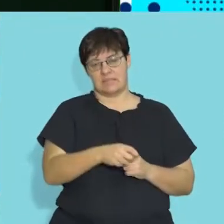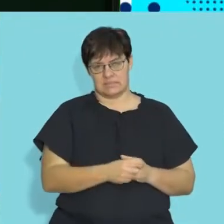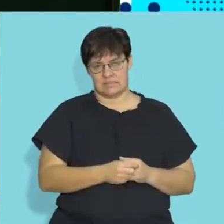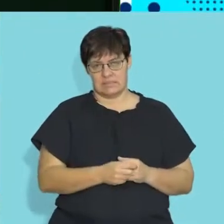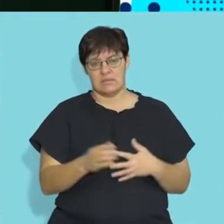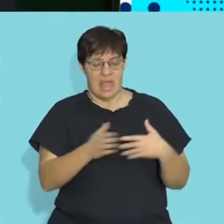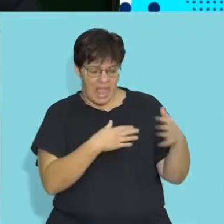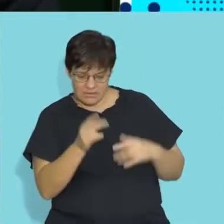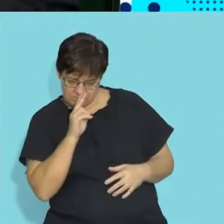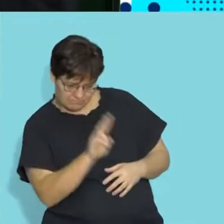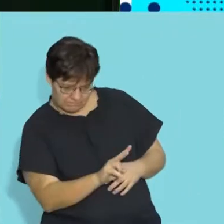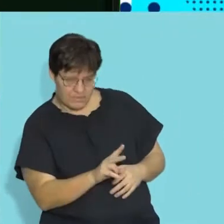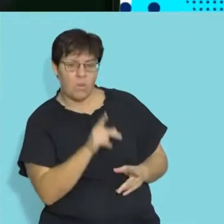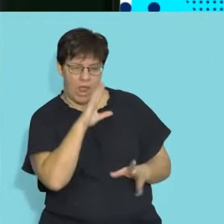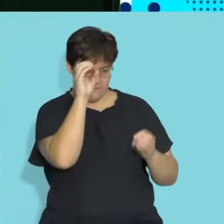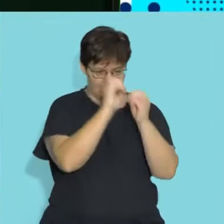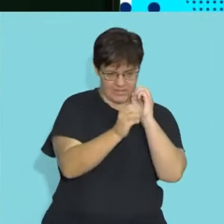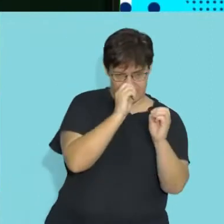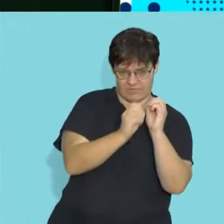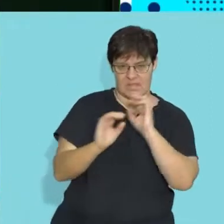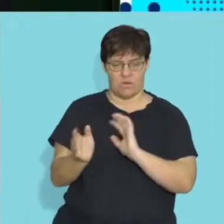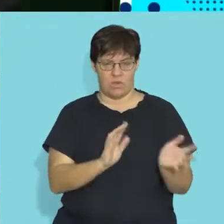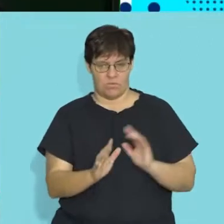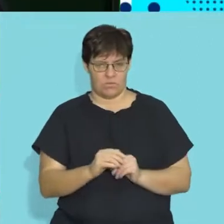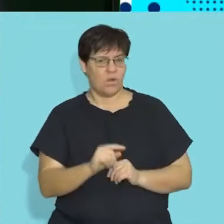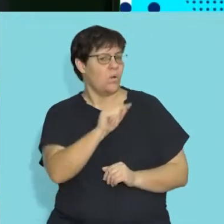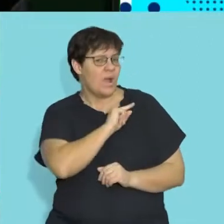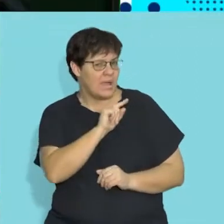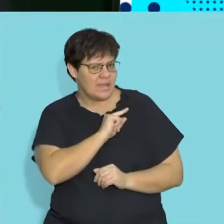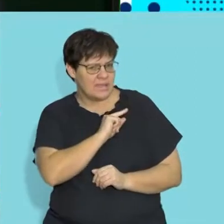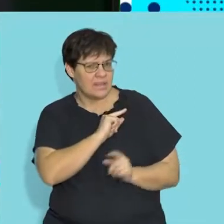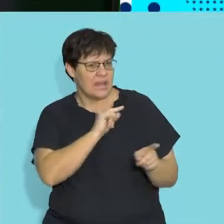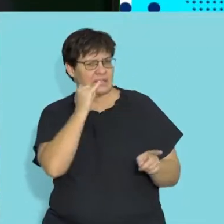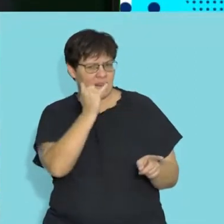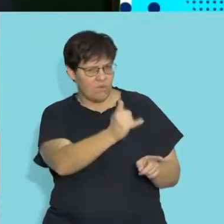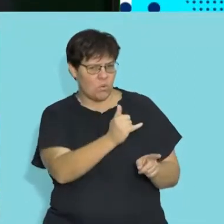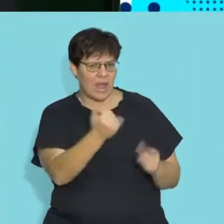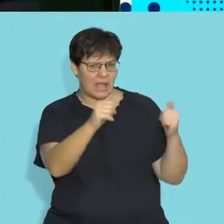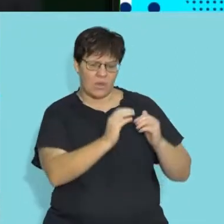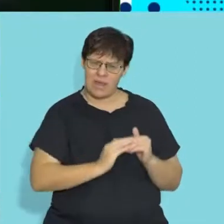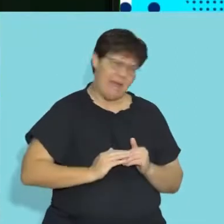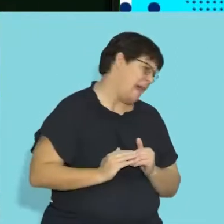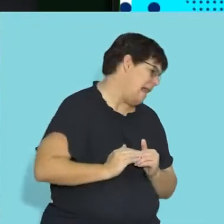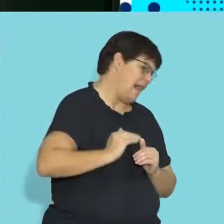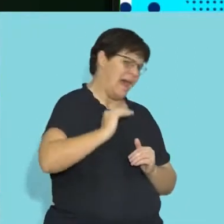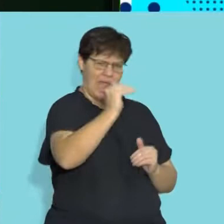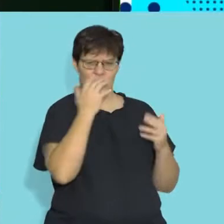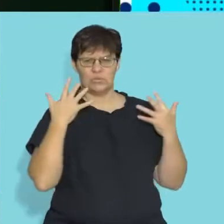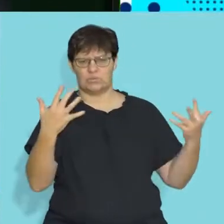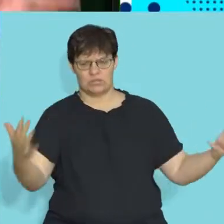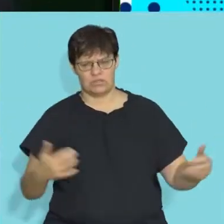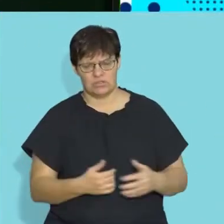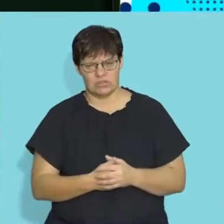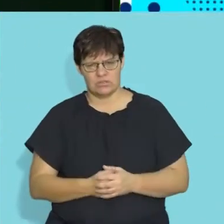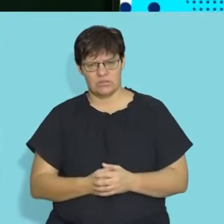step in, they now take corrective steps. Why is my telephone account way over the budget?